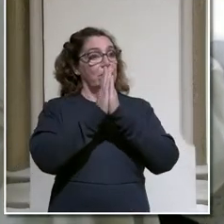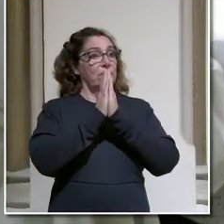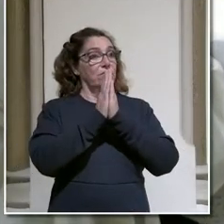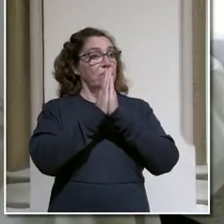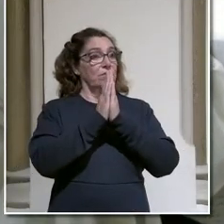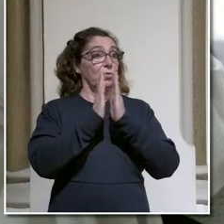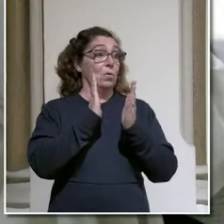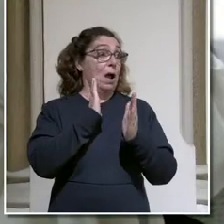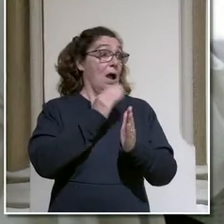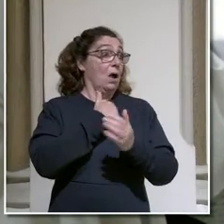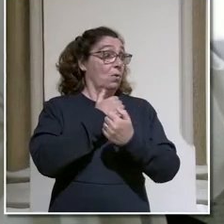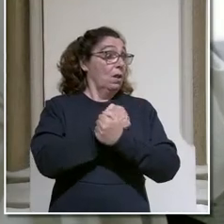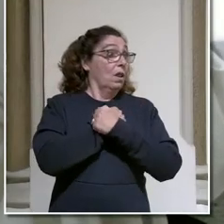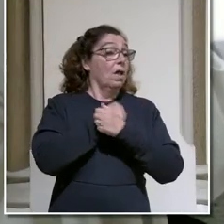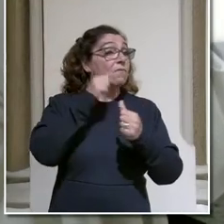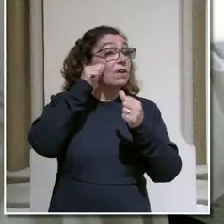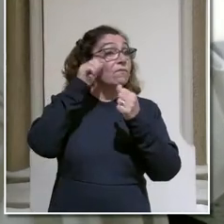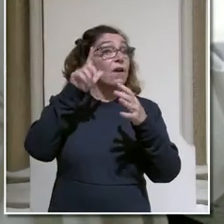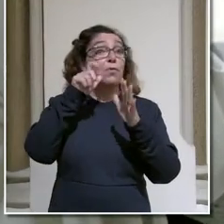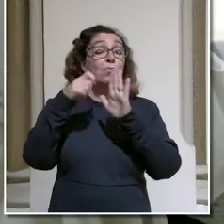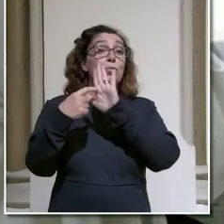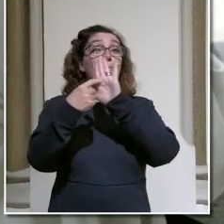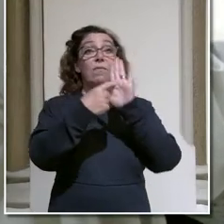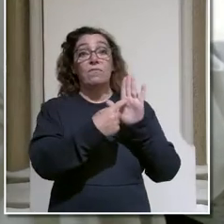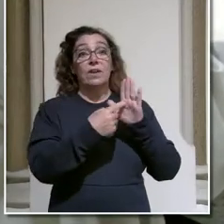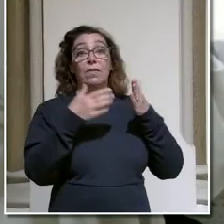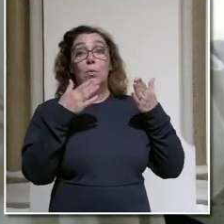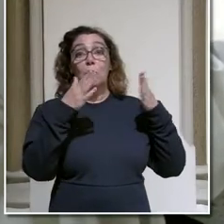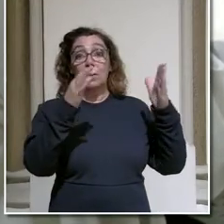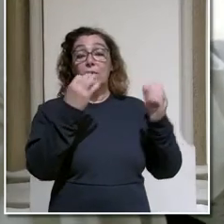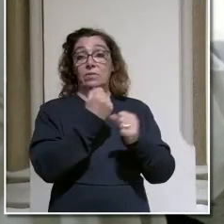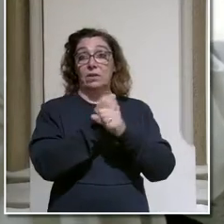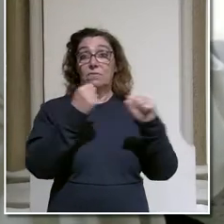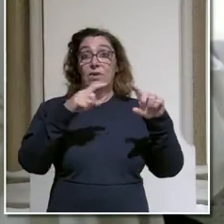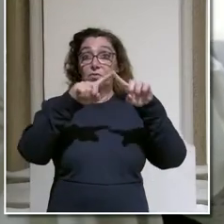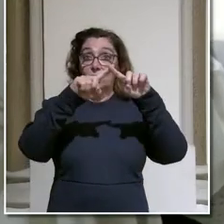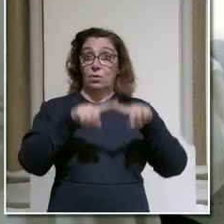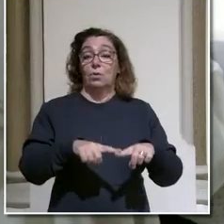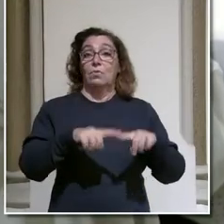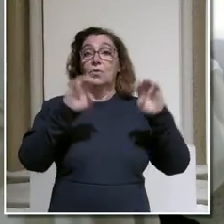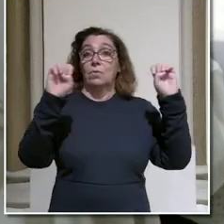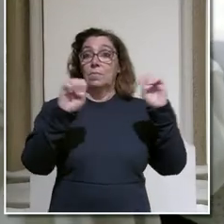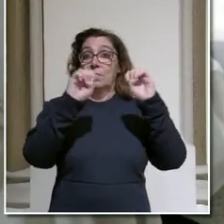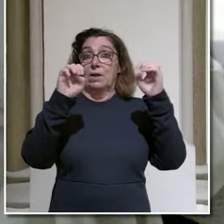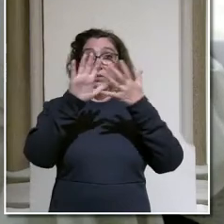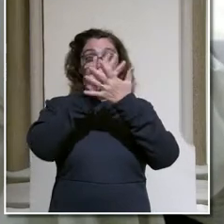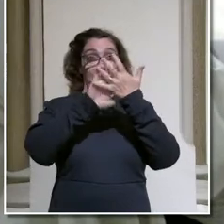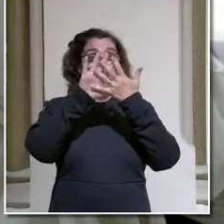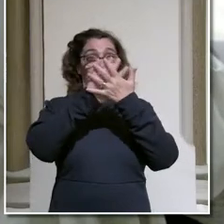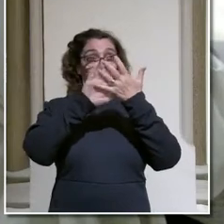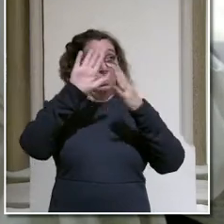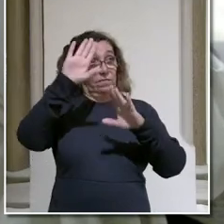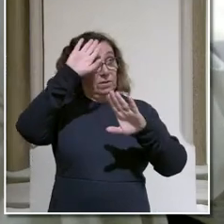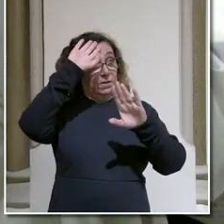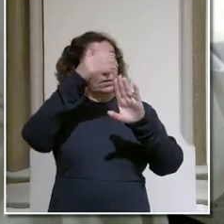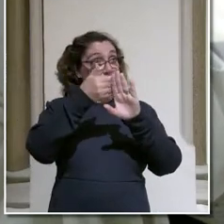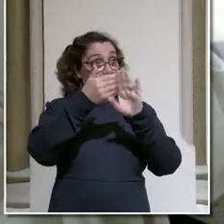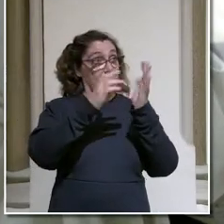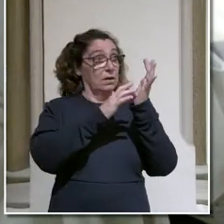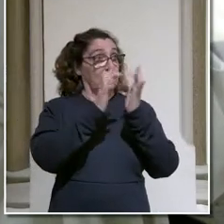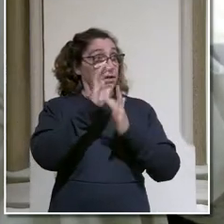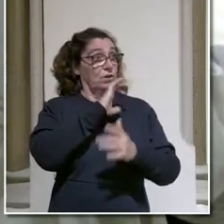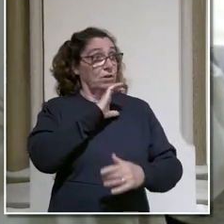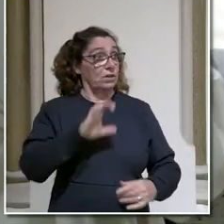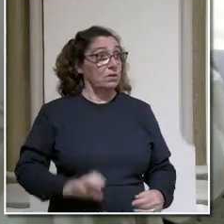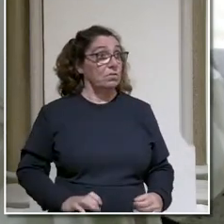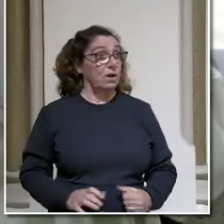Father, who revealed the way of salvation through the paschal mystery of his Son, Jesus